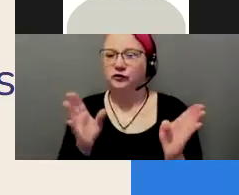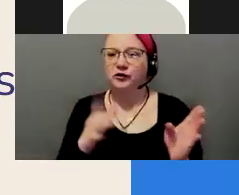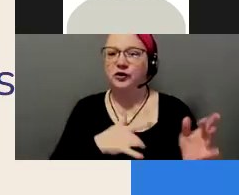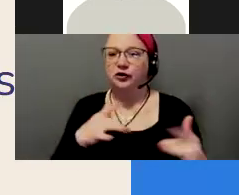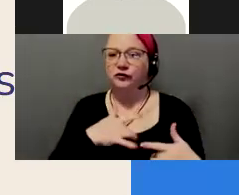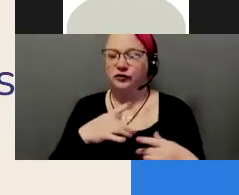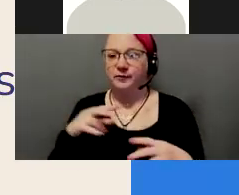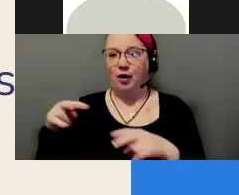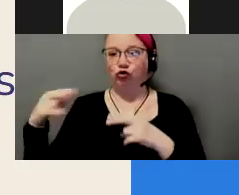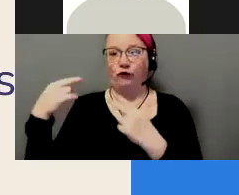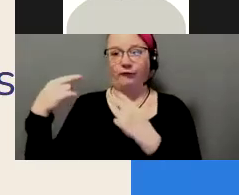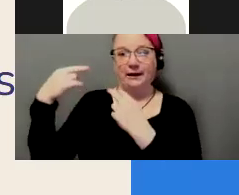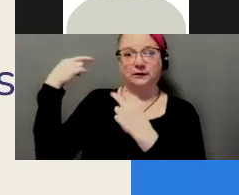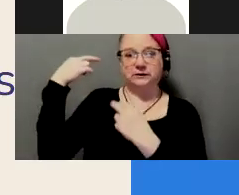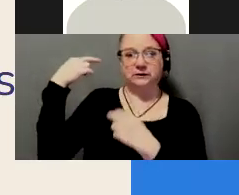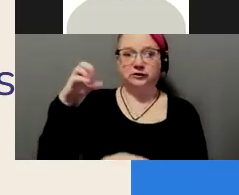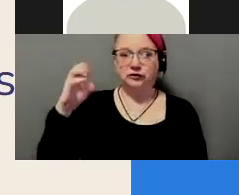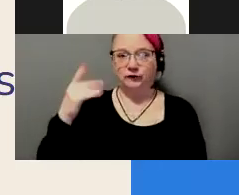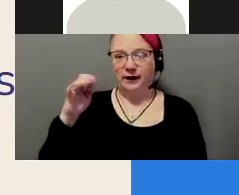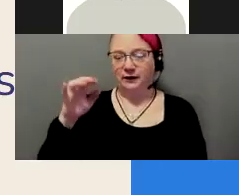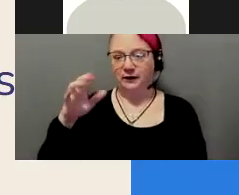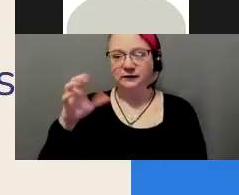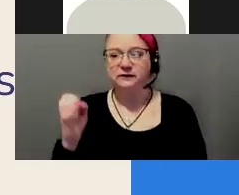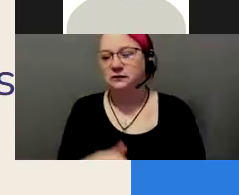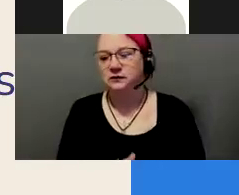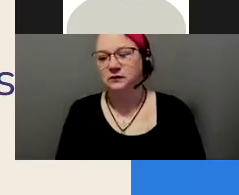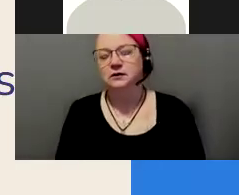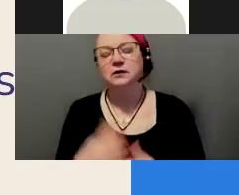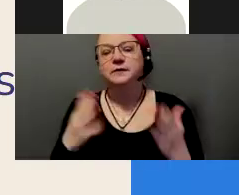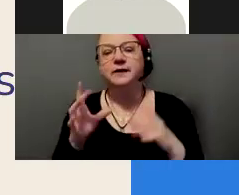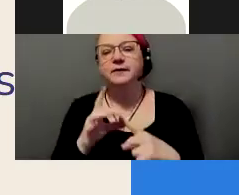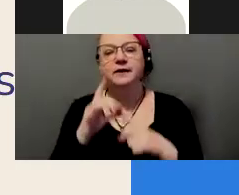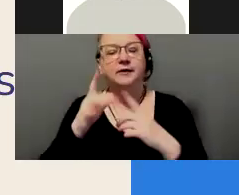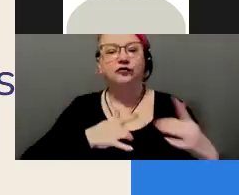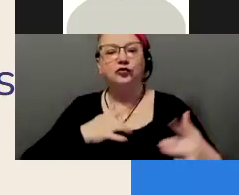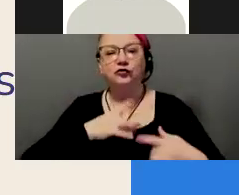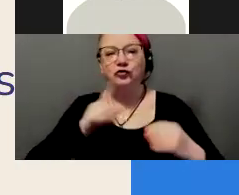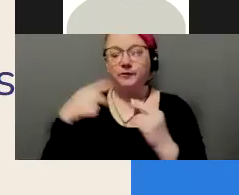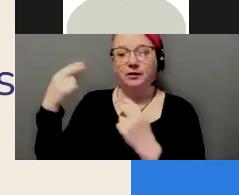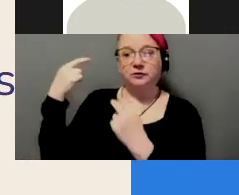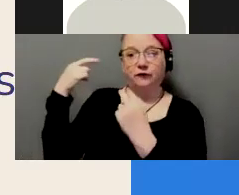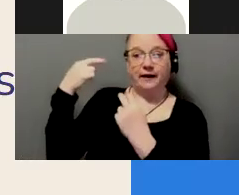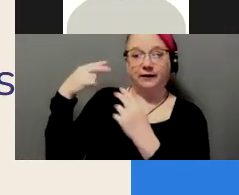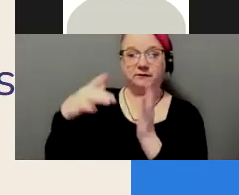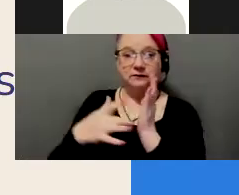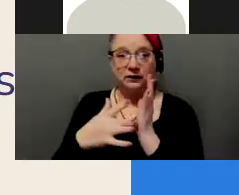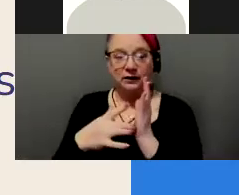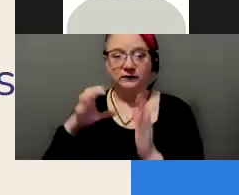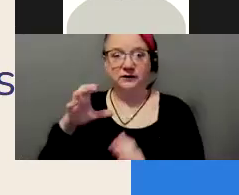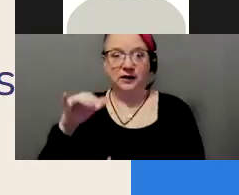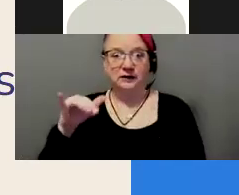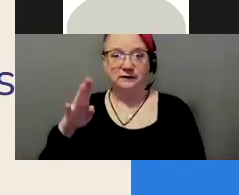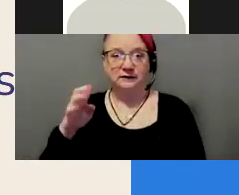about surveillance. Survivors of image-based sexual abuse may be especially concerned about surveillance technology and